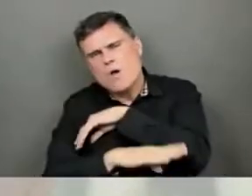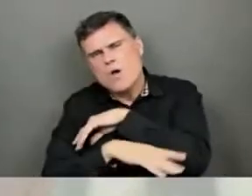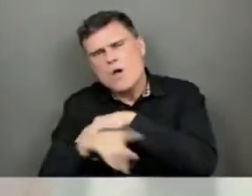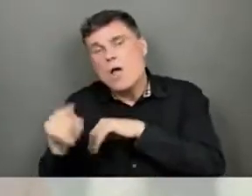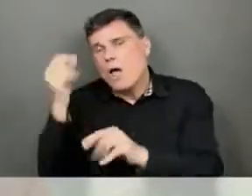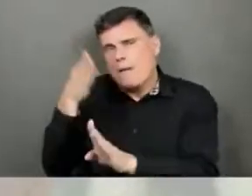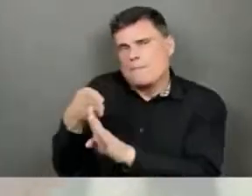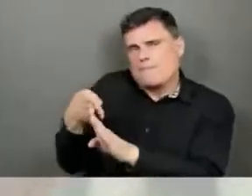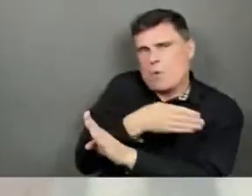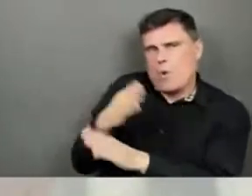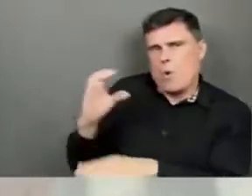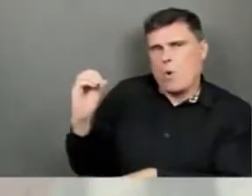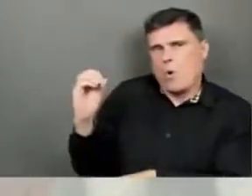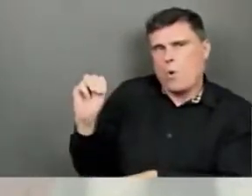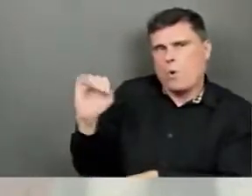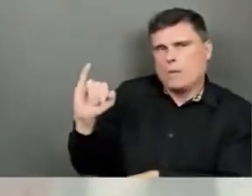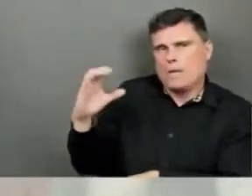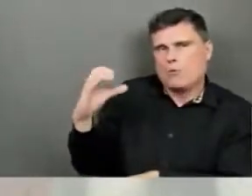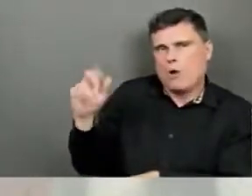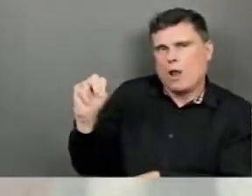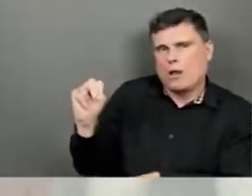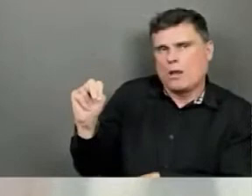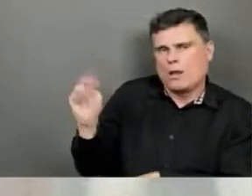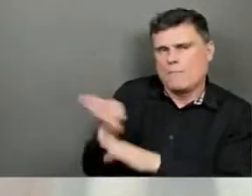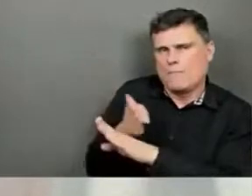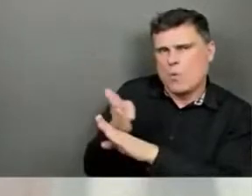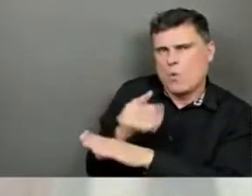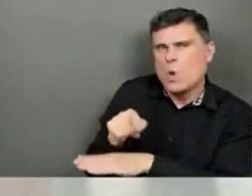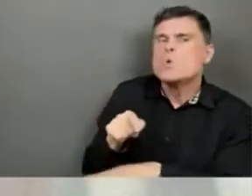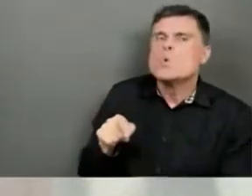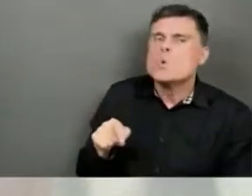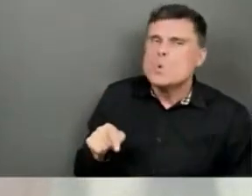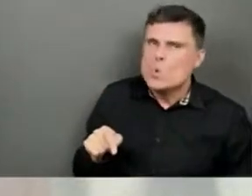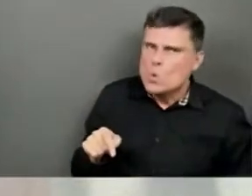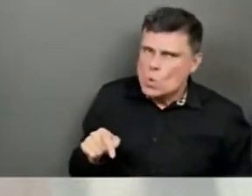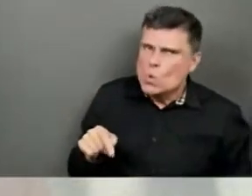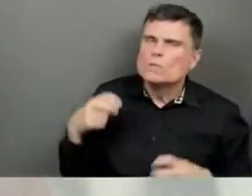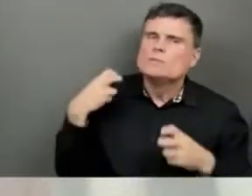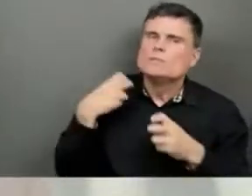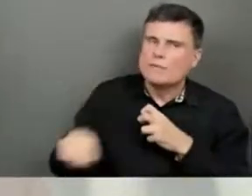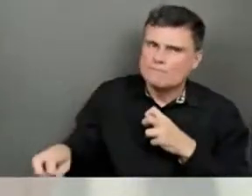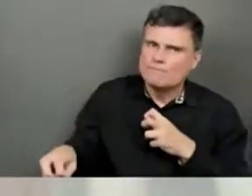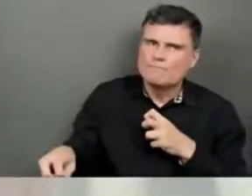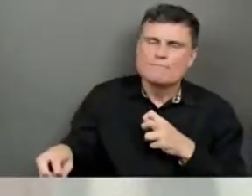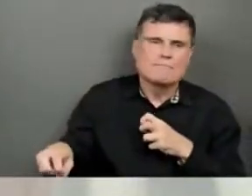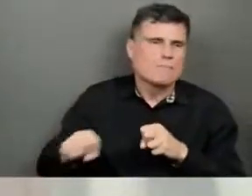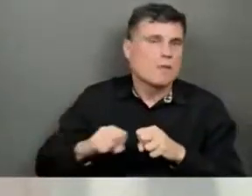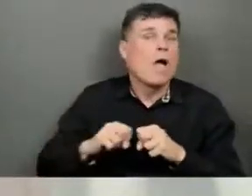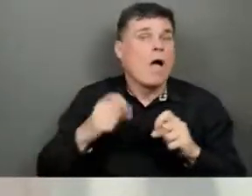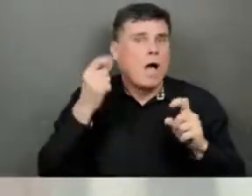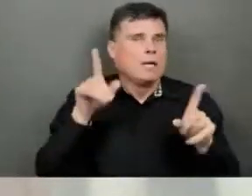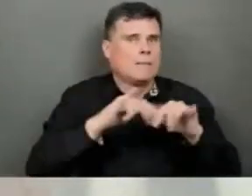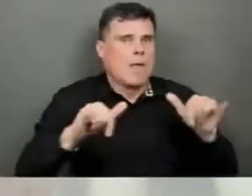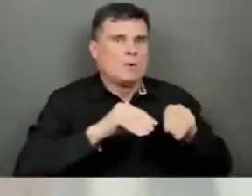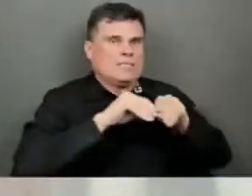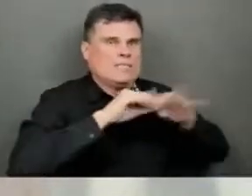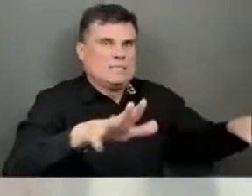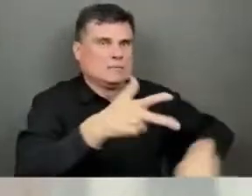So once we had vaccination, we started to see that dramatic decrease in illness, particularly in older